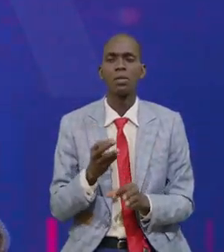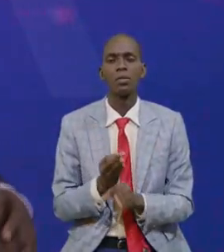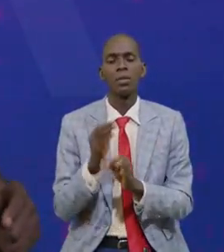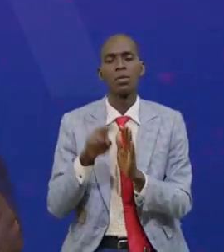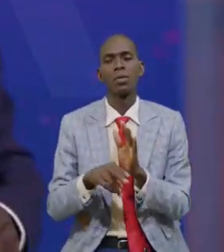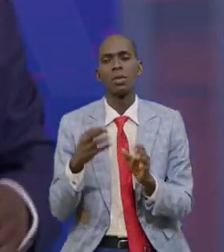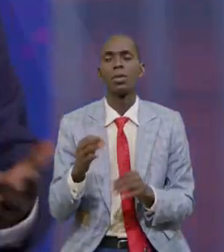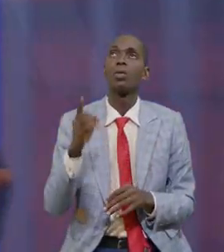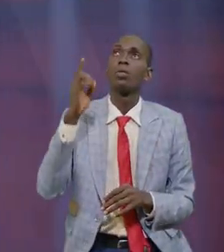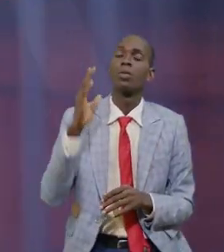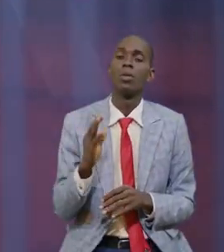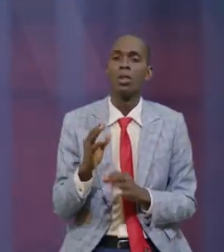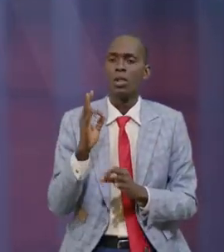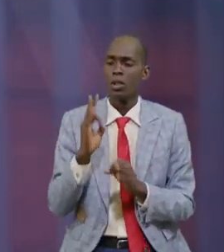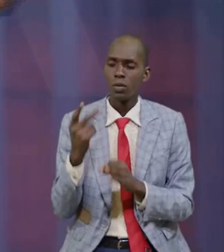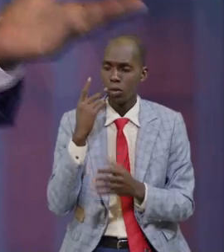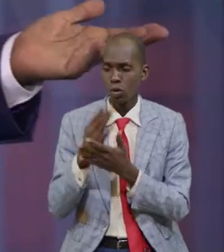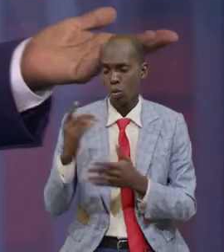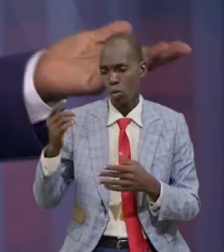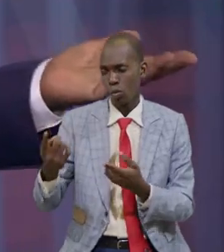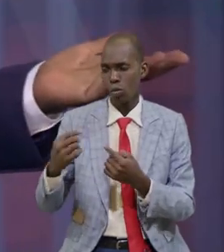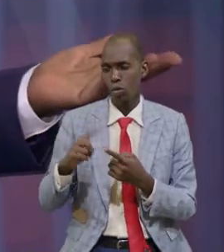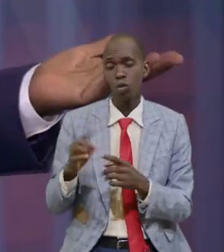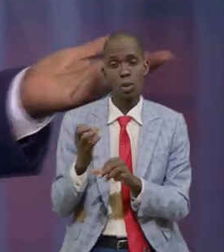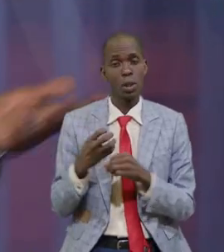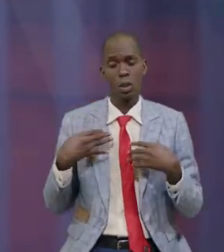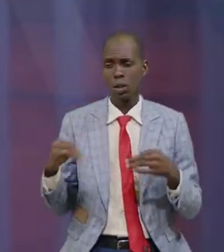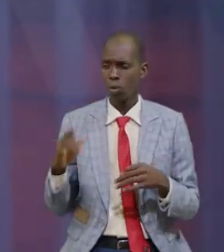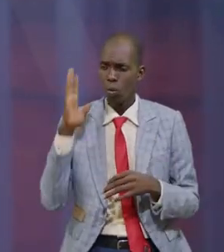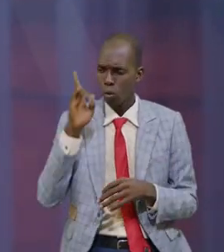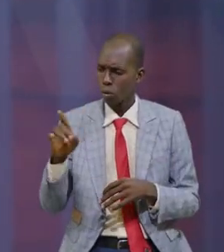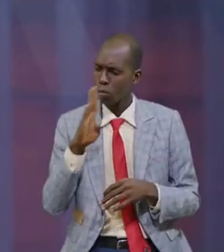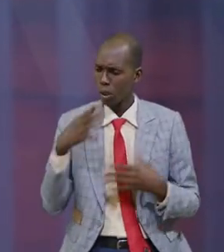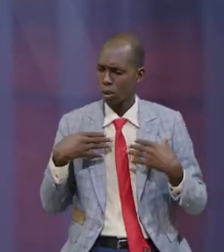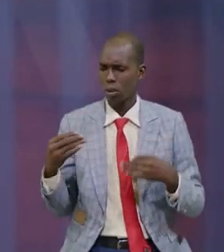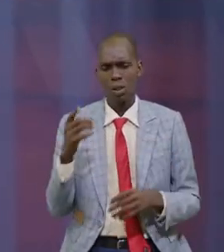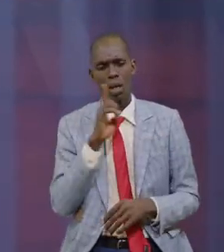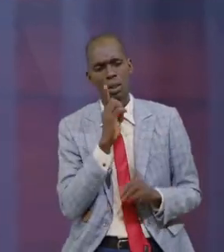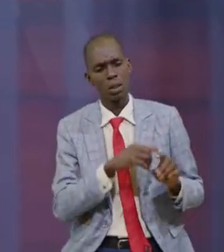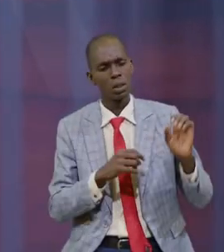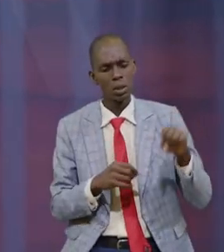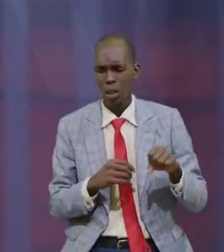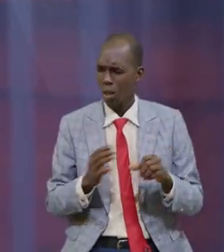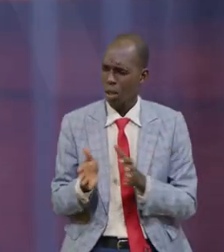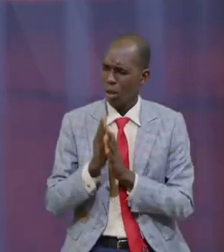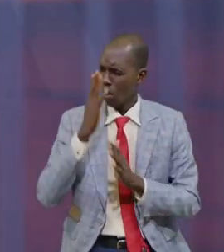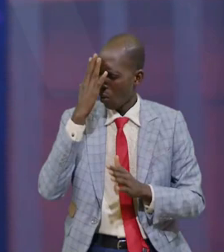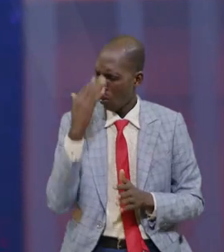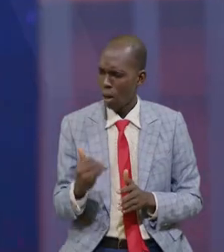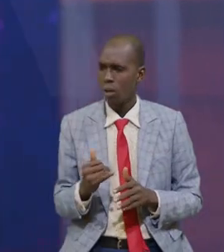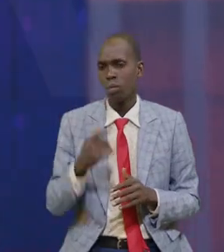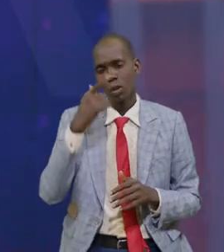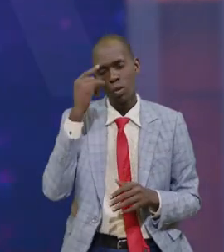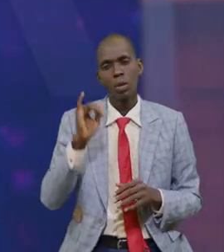you believe you are going to be healed? Yes. Why? I have faith in the faithfulness of the healer. Here is a downtrodden